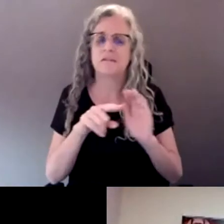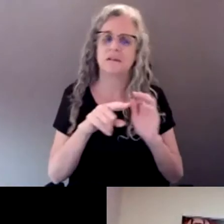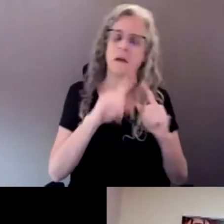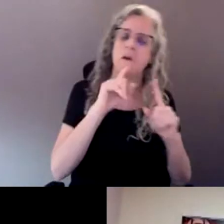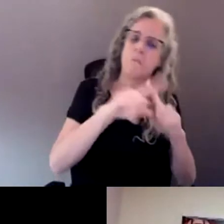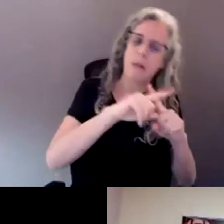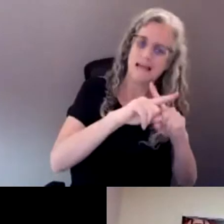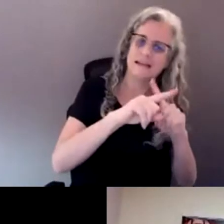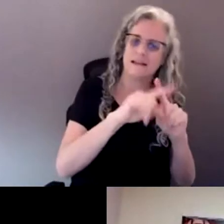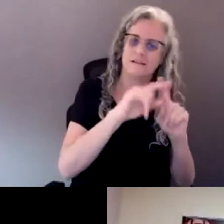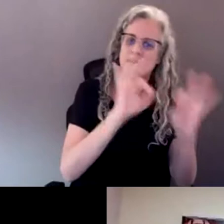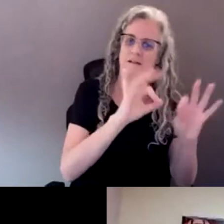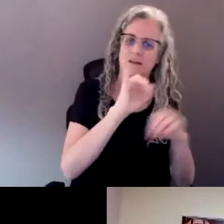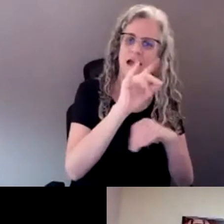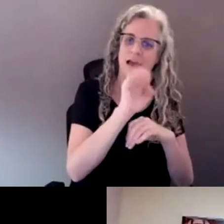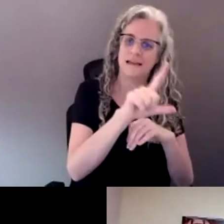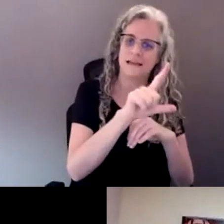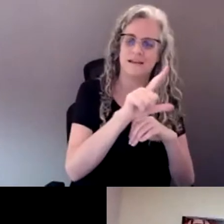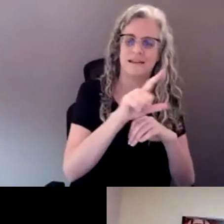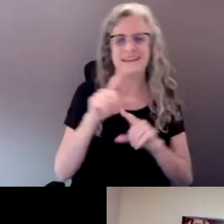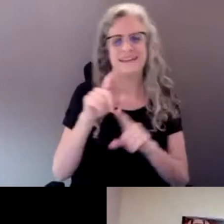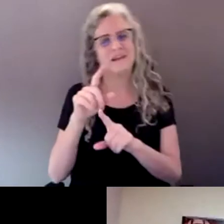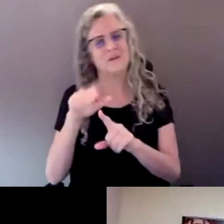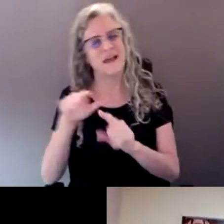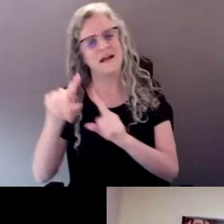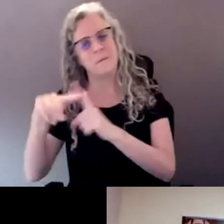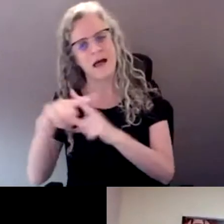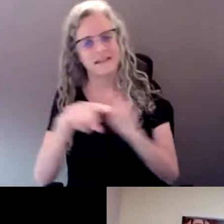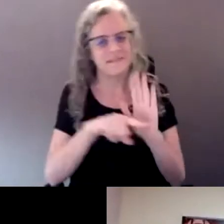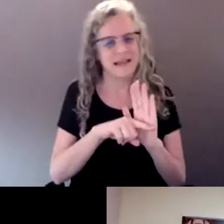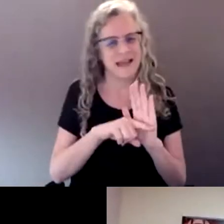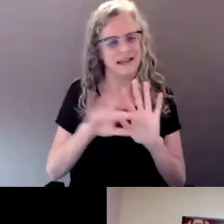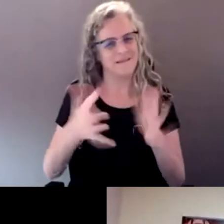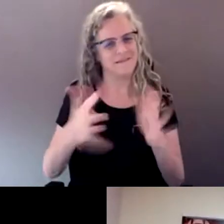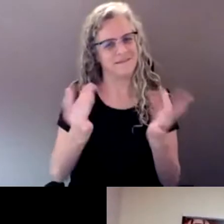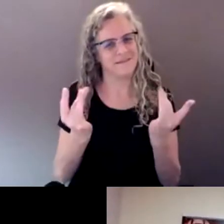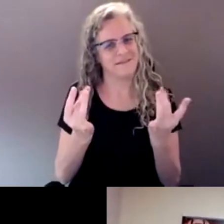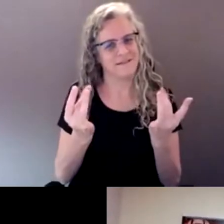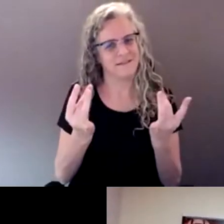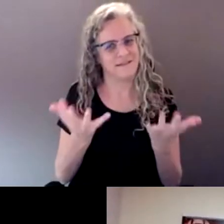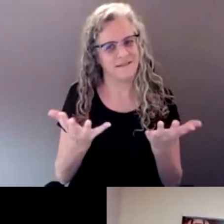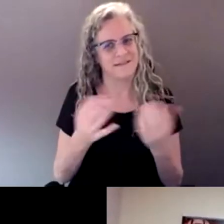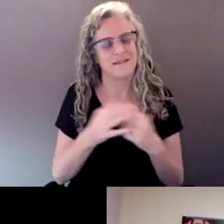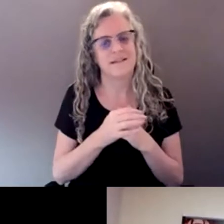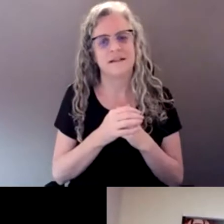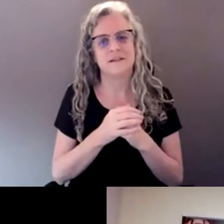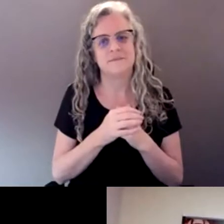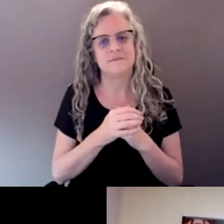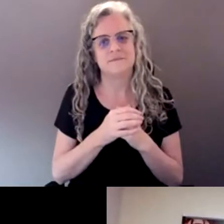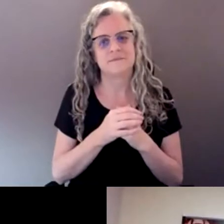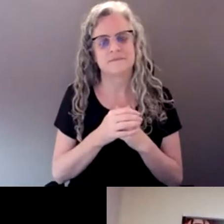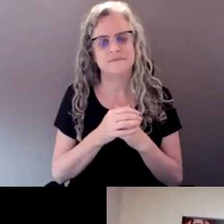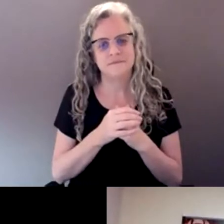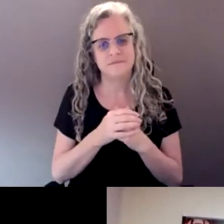ideal. But the thing is, the positive and the negative is so hard to decide. You know, another parallel between Weimar